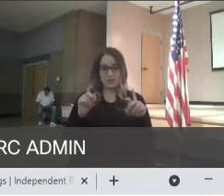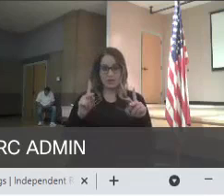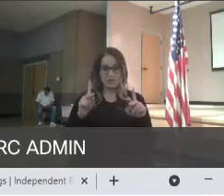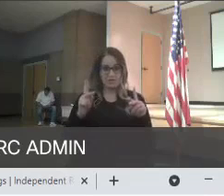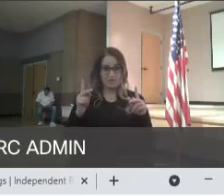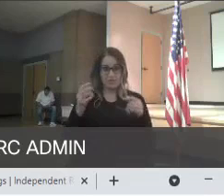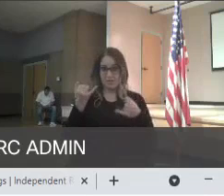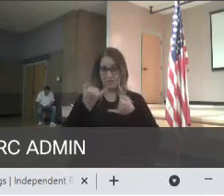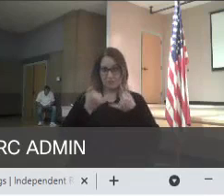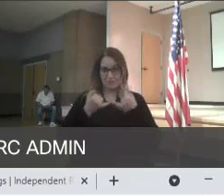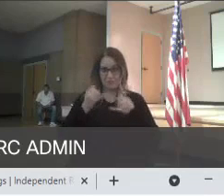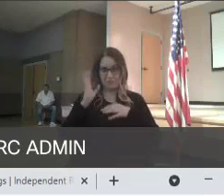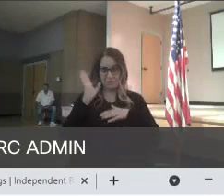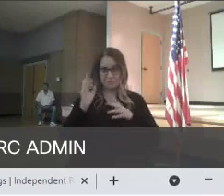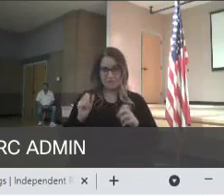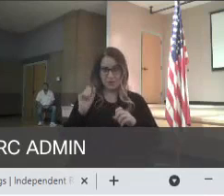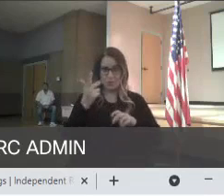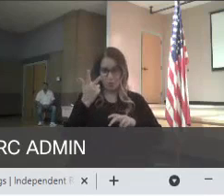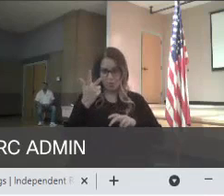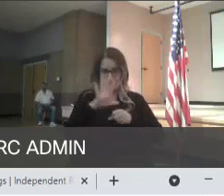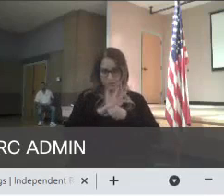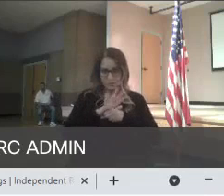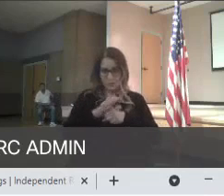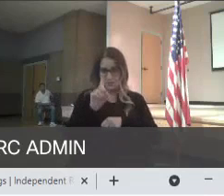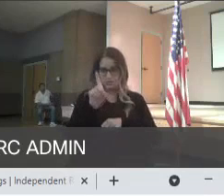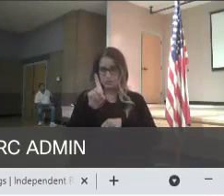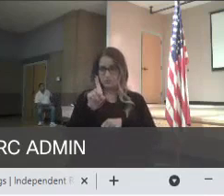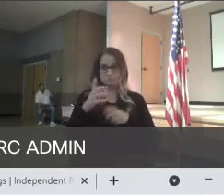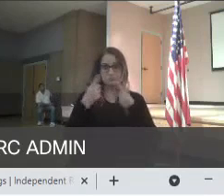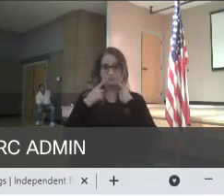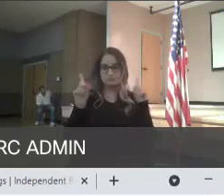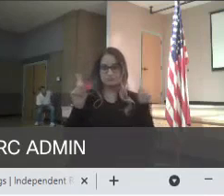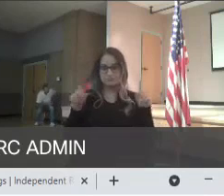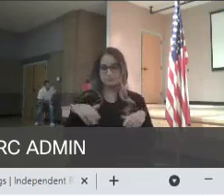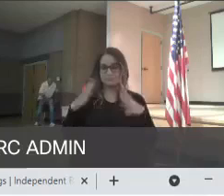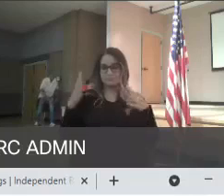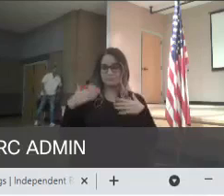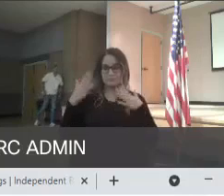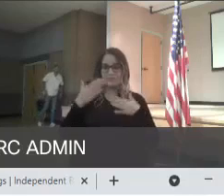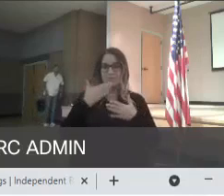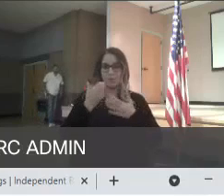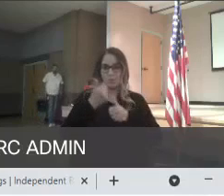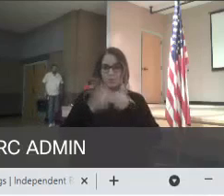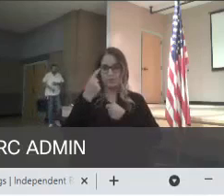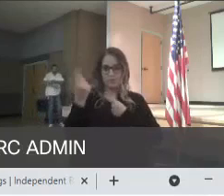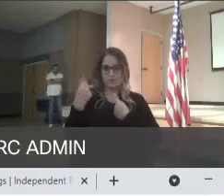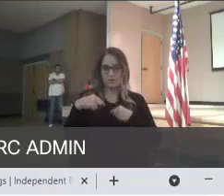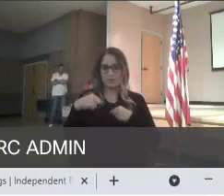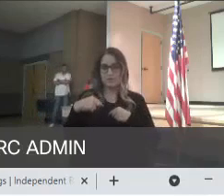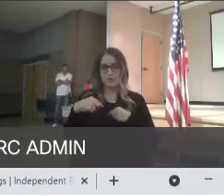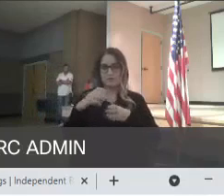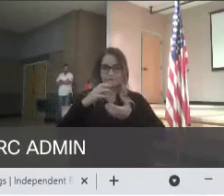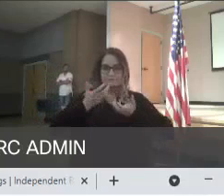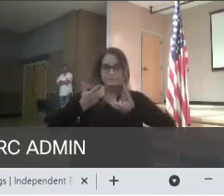Okay, I presume, is that our final speaker in all three locations? Fabulous. Well, thank you, everybody, for coming